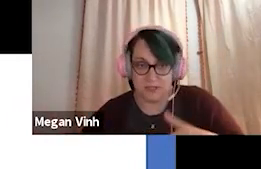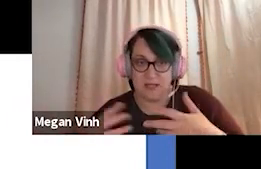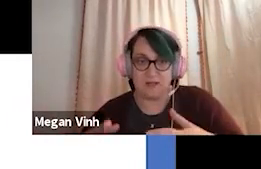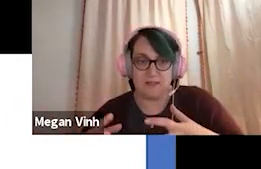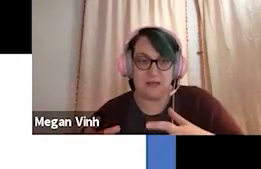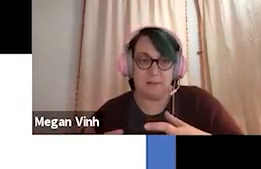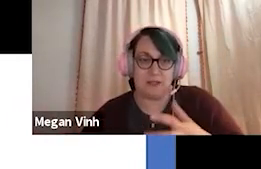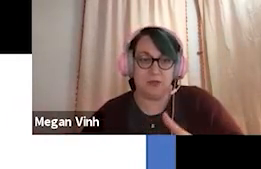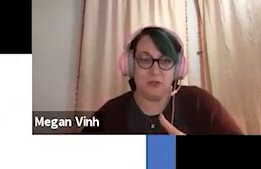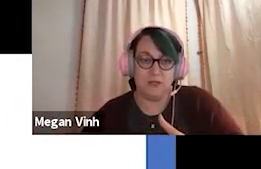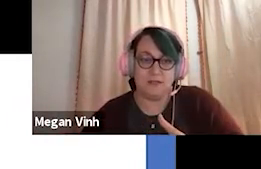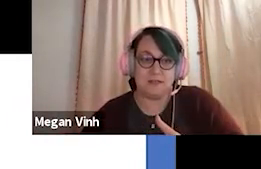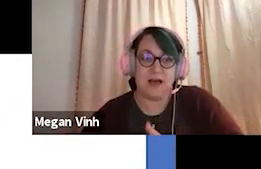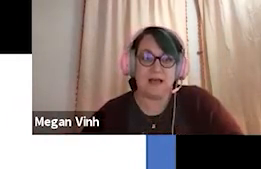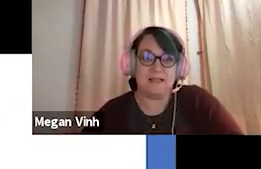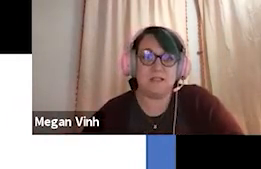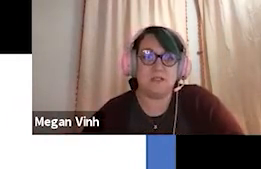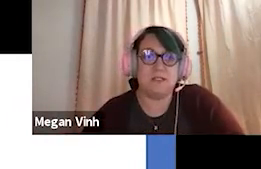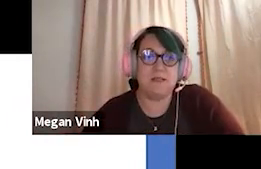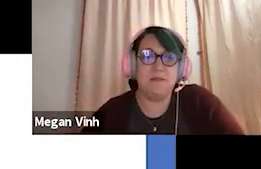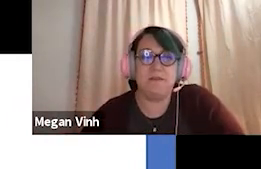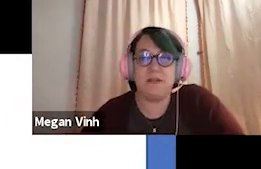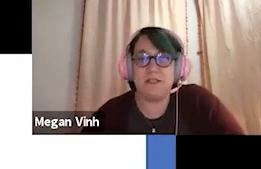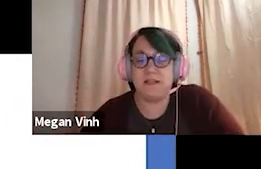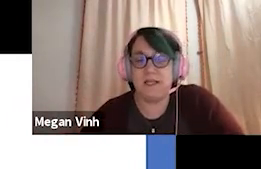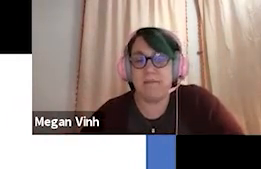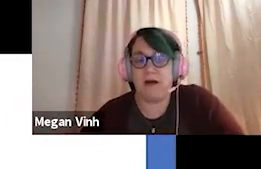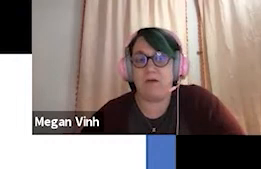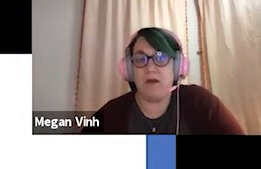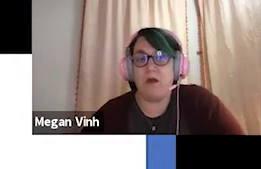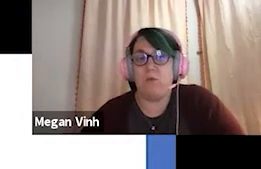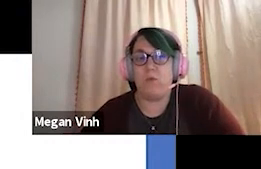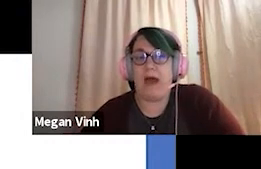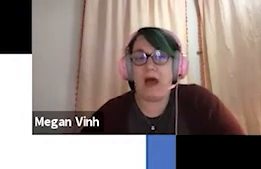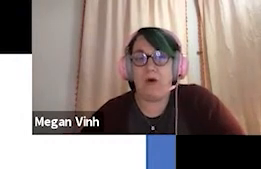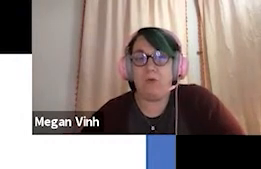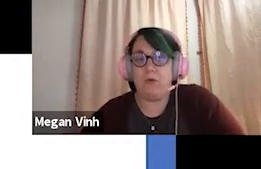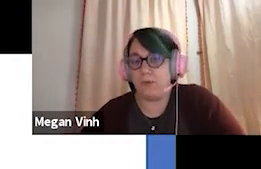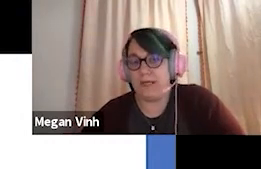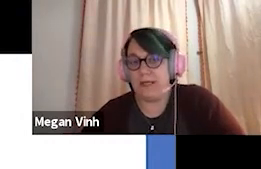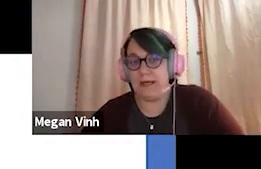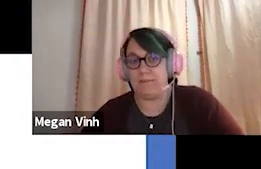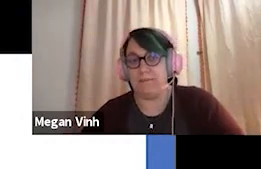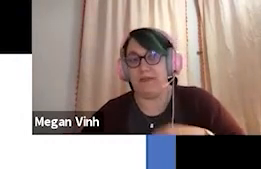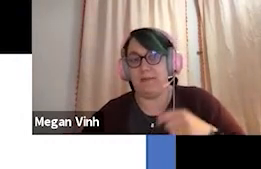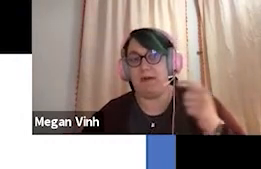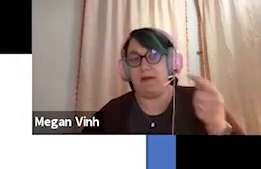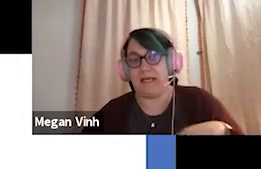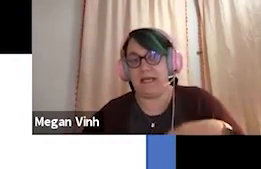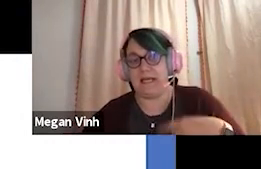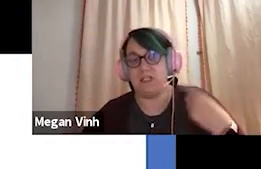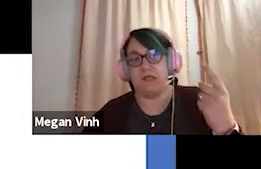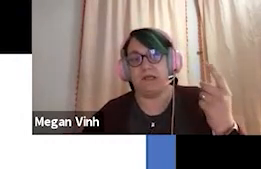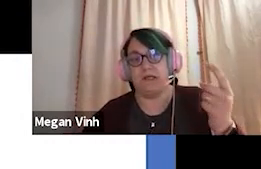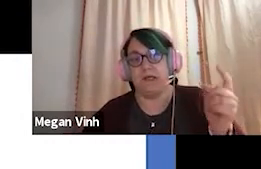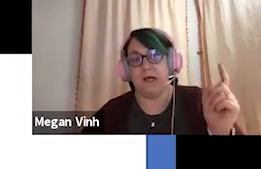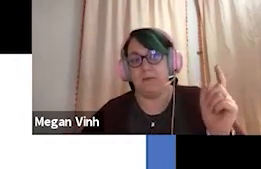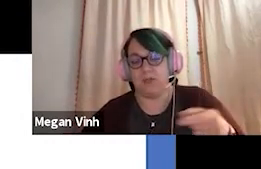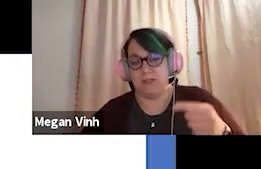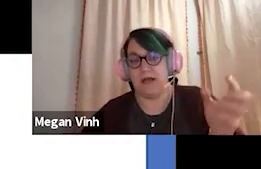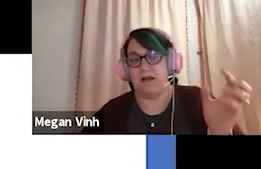So Chantel is included in this class. And so it's something for us to think about, how could we think about